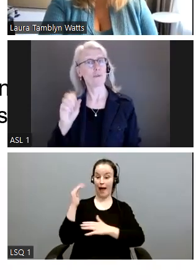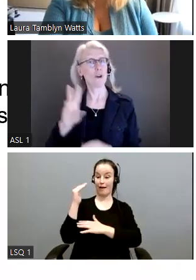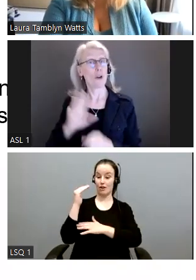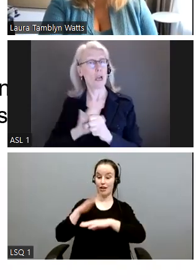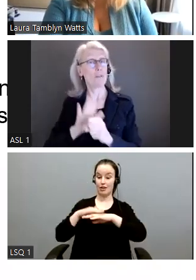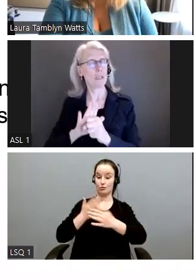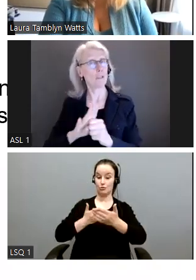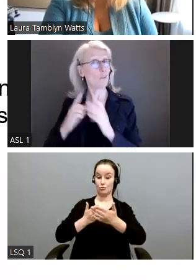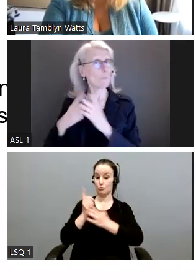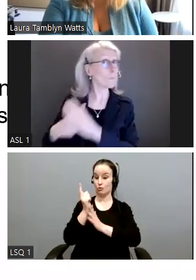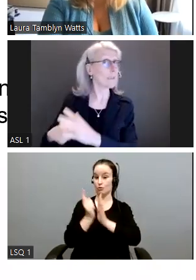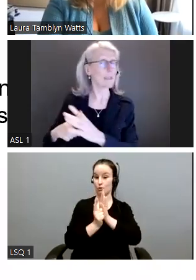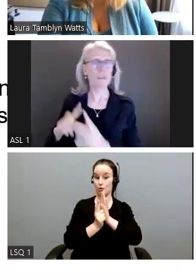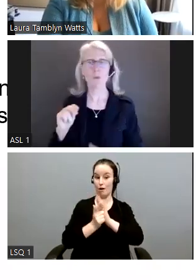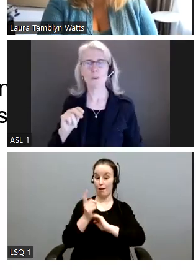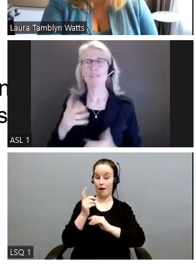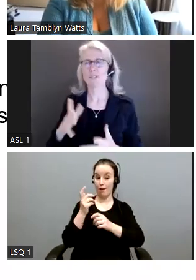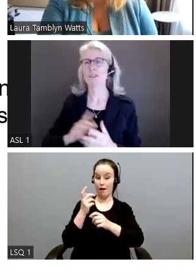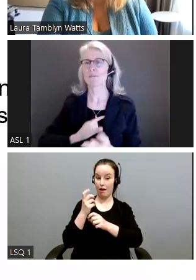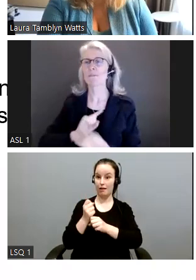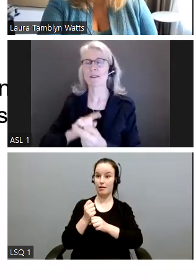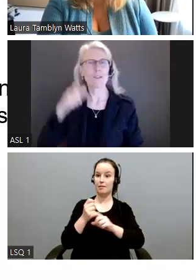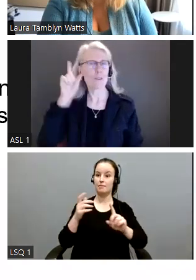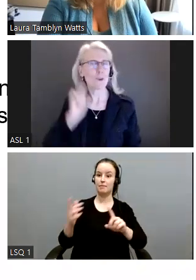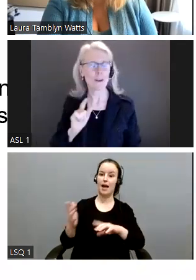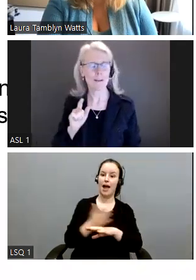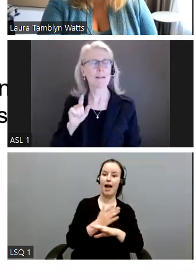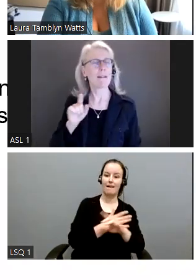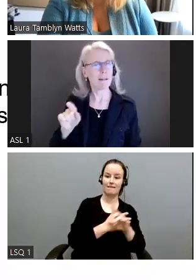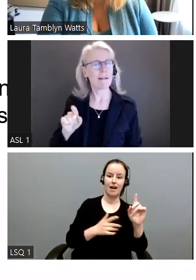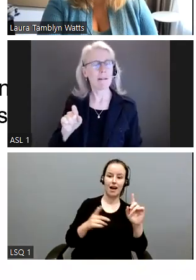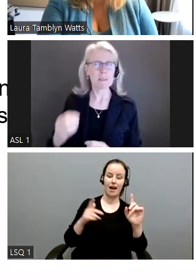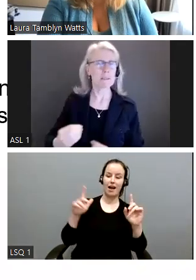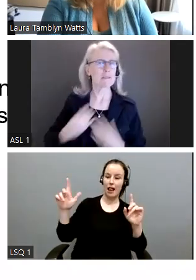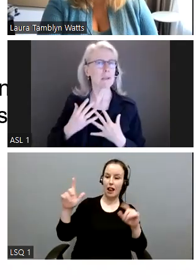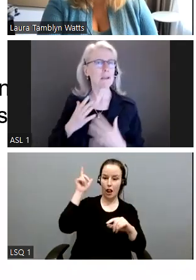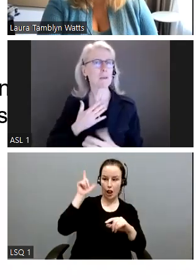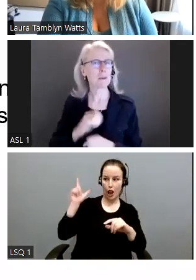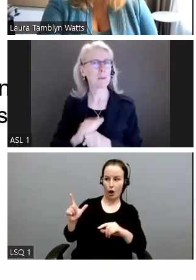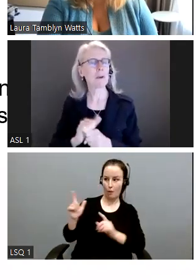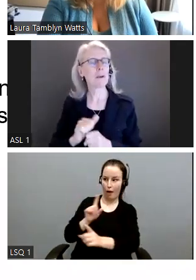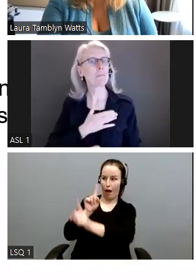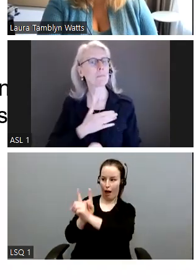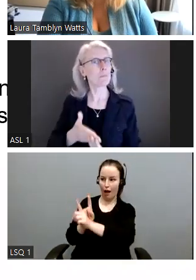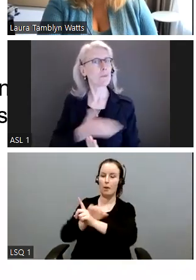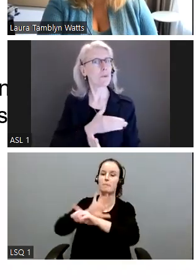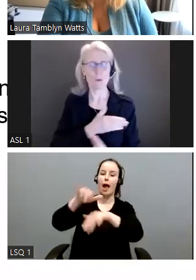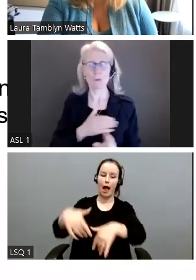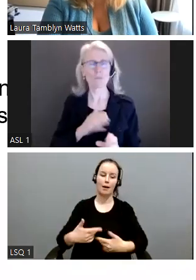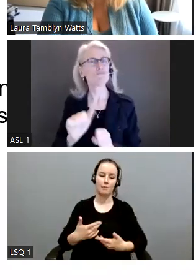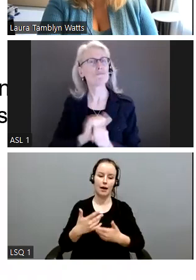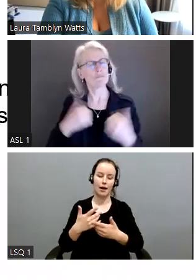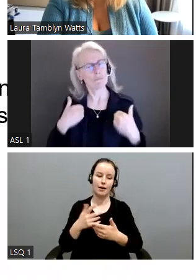including Laura Tamblyn Watts, who's always inspired my work. But I came to the Canadian Centre for Elder Law from a background in human rights